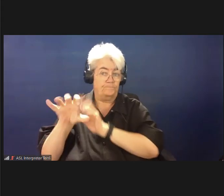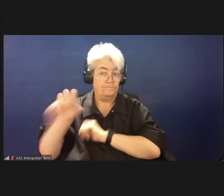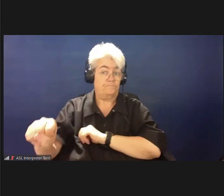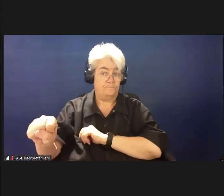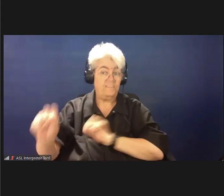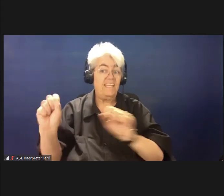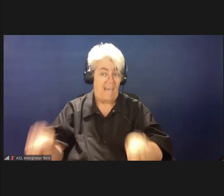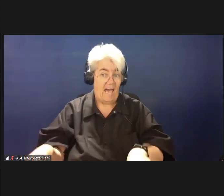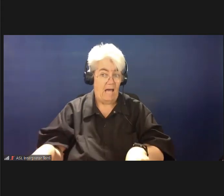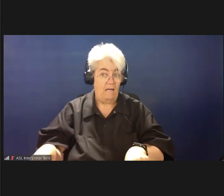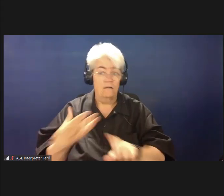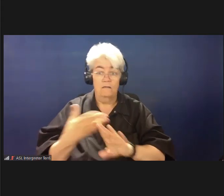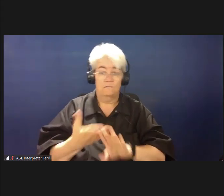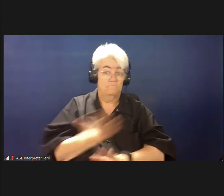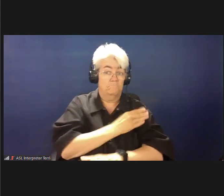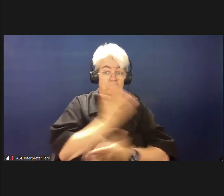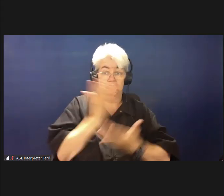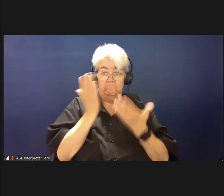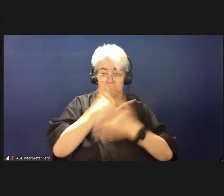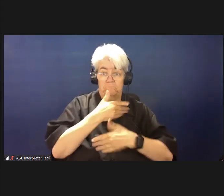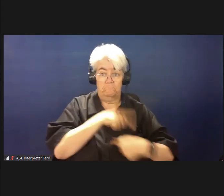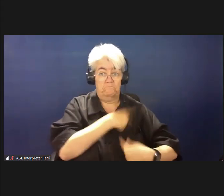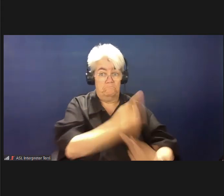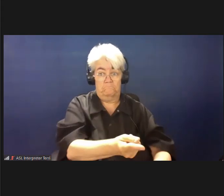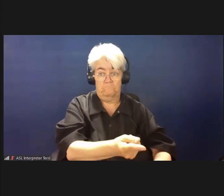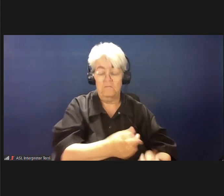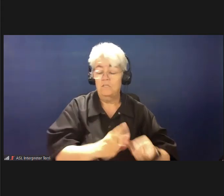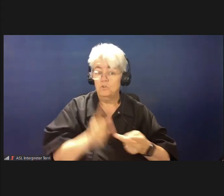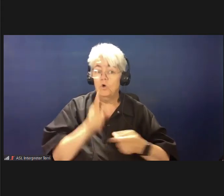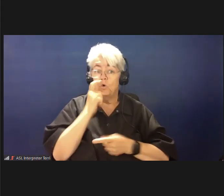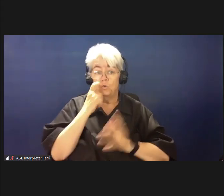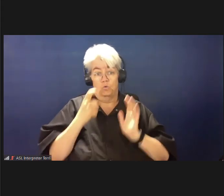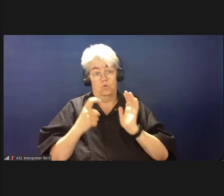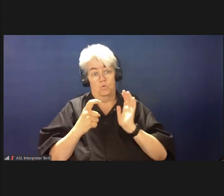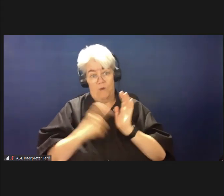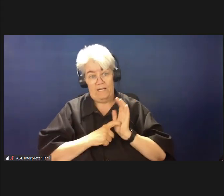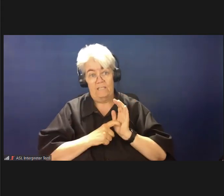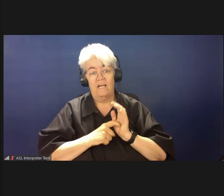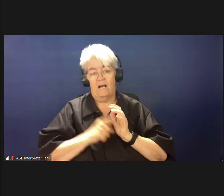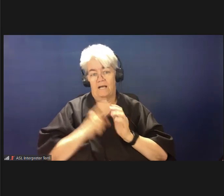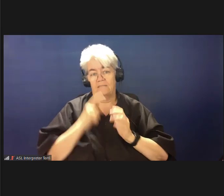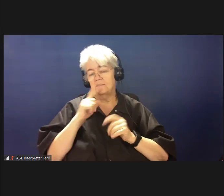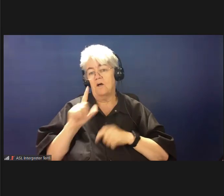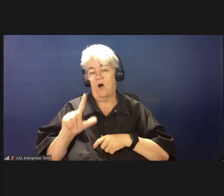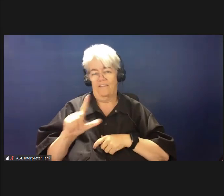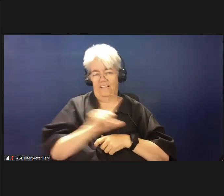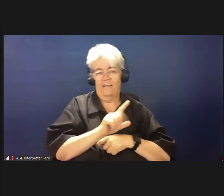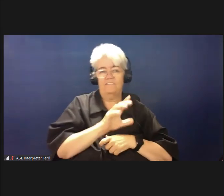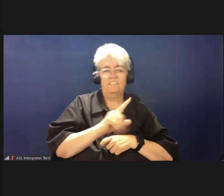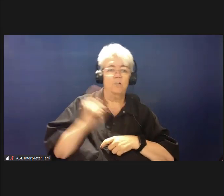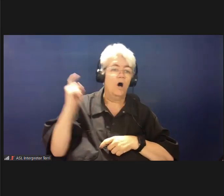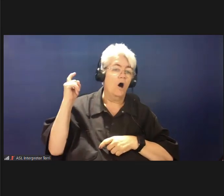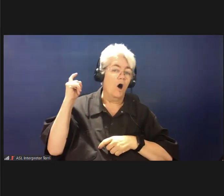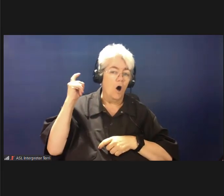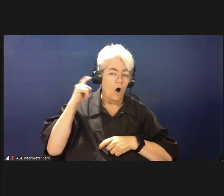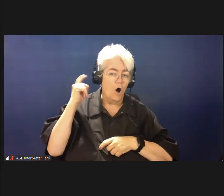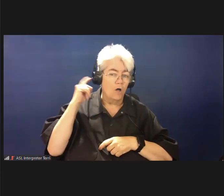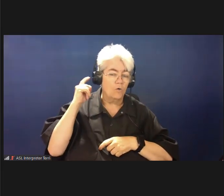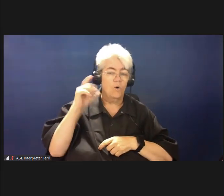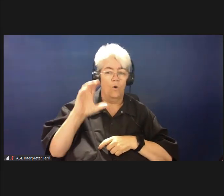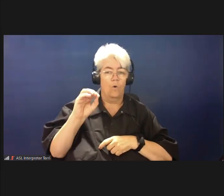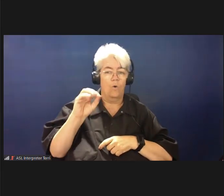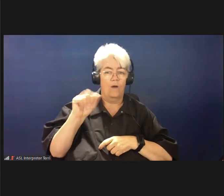previously. So you should recognize or will recognize the procedure on the left as otoacoustic emissions or